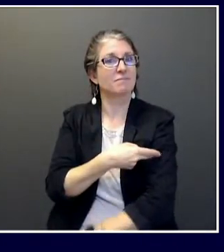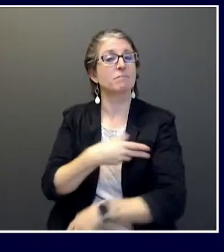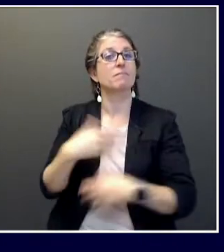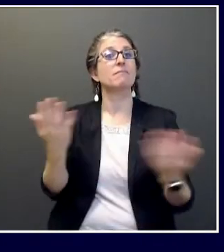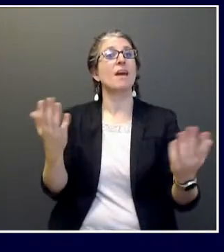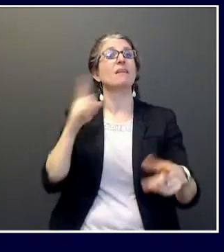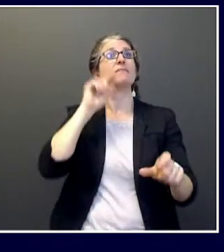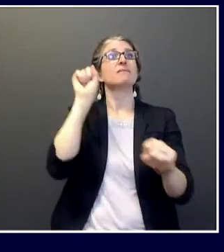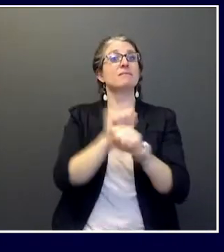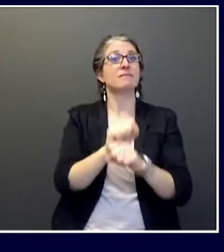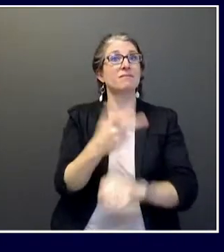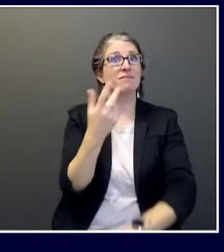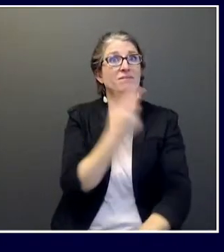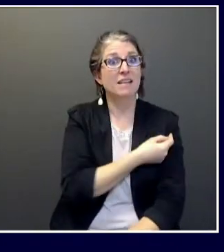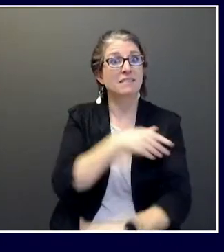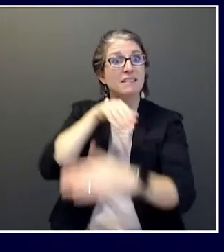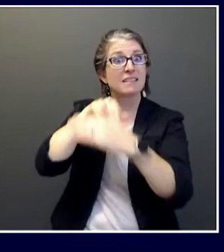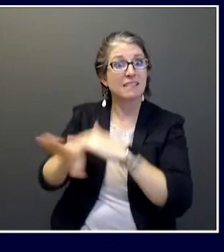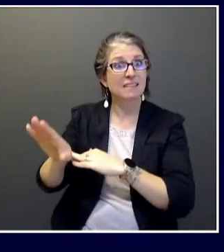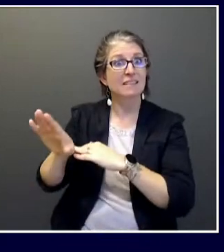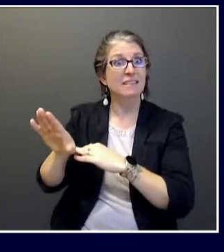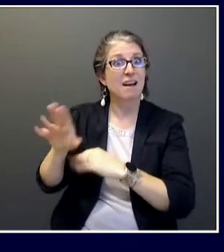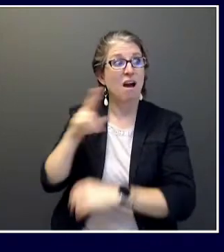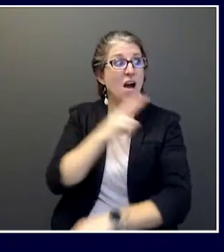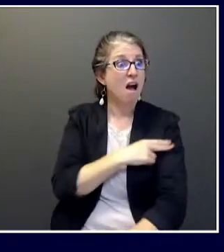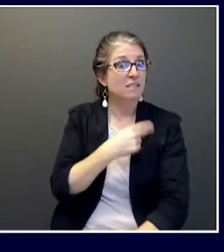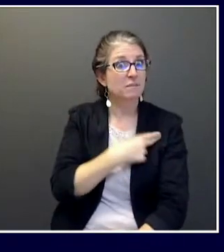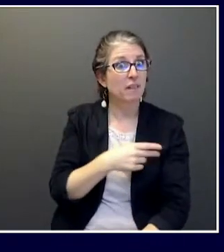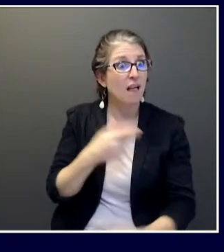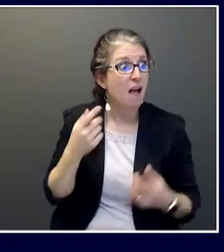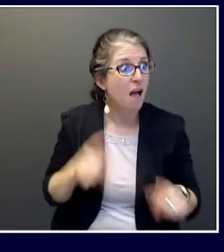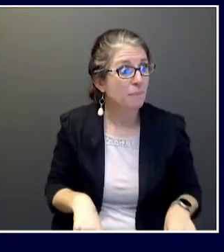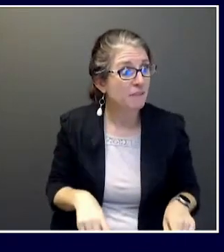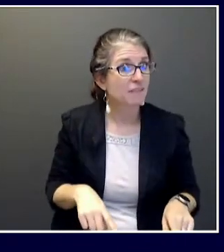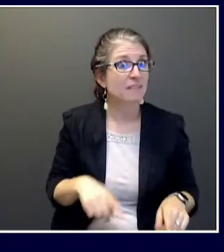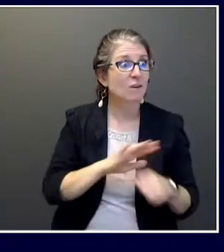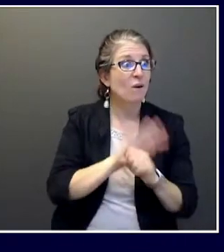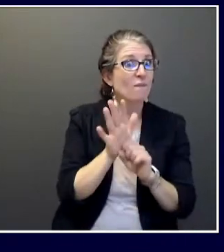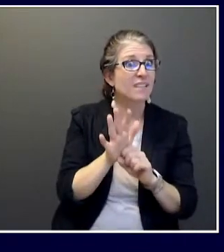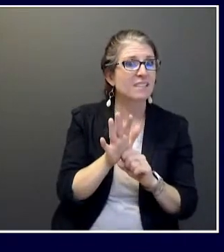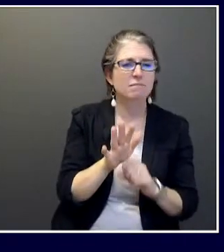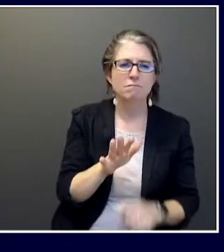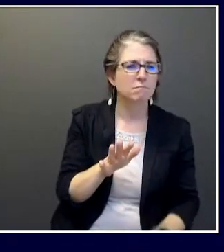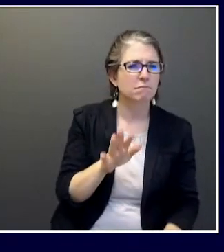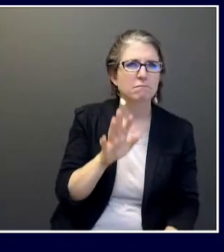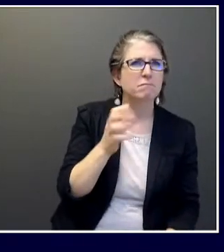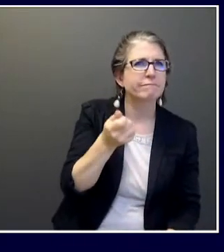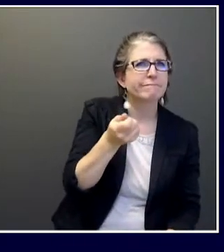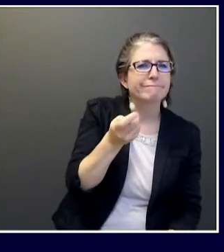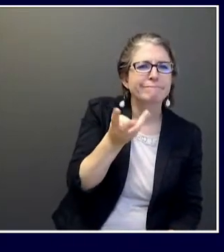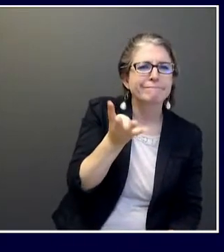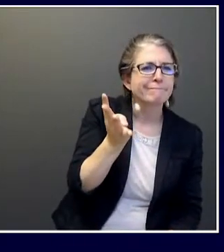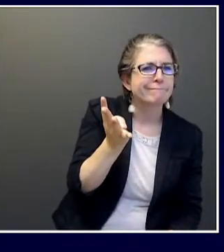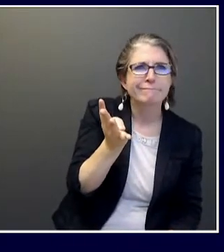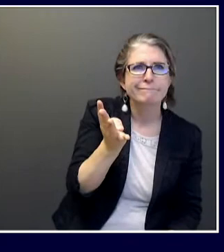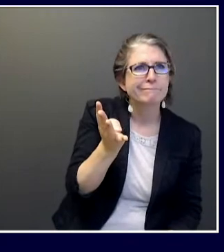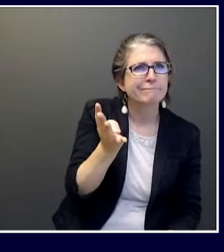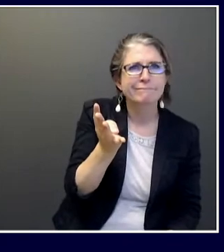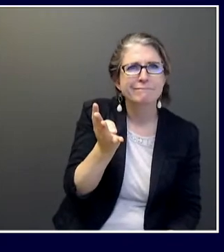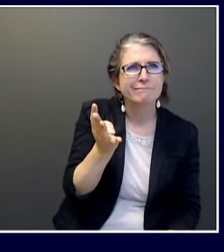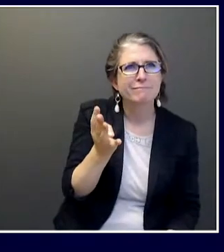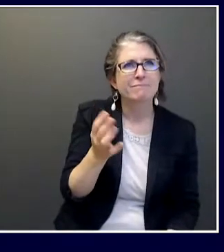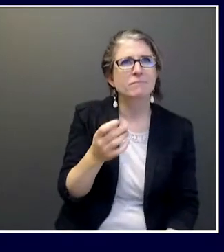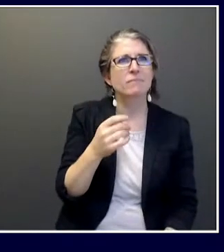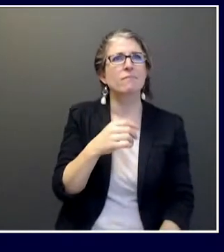be avoided, and those individuals could be saving themselves the anguish of being hospitalized. Do people who are fully